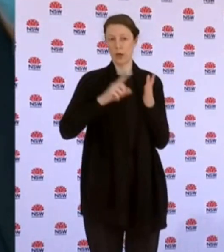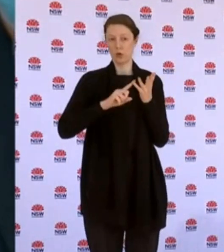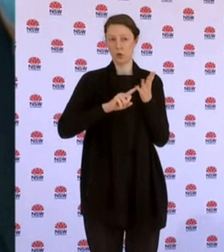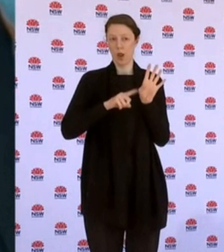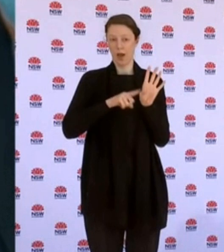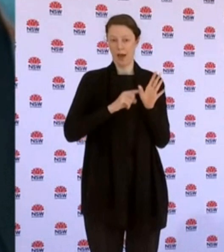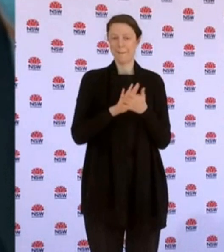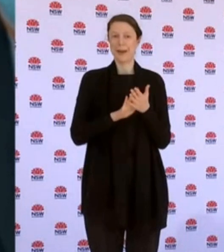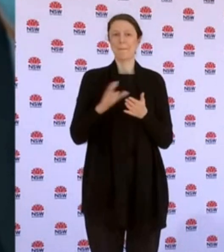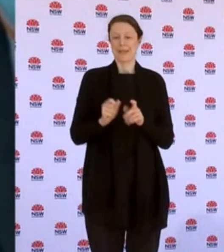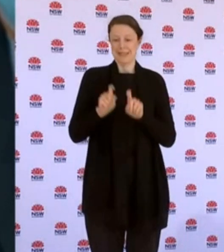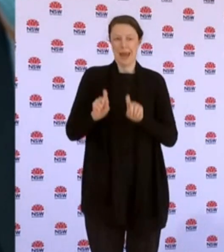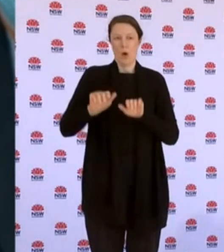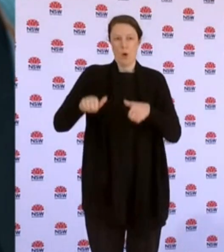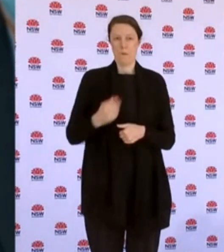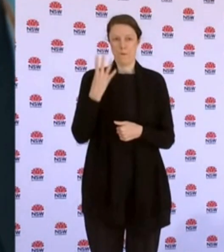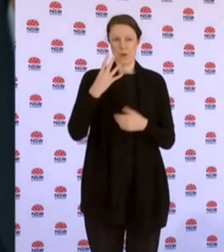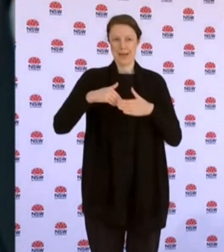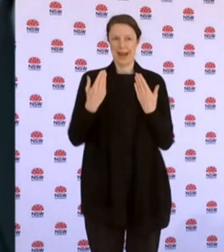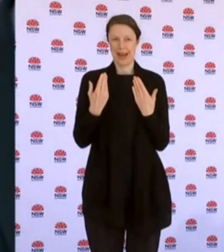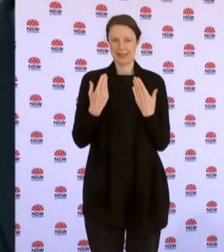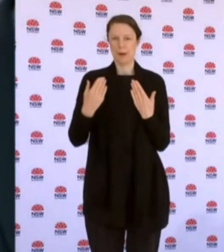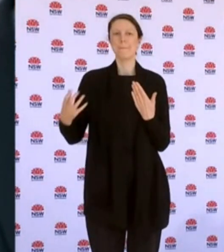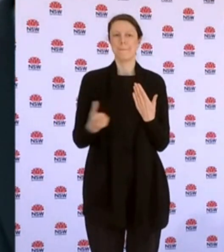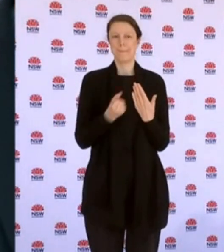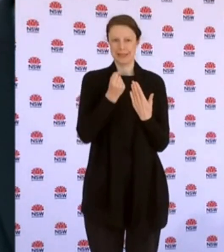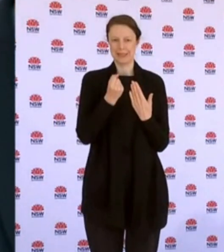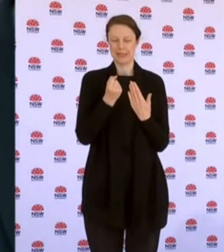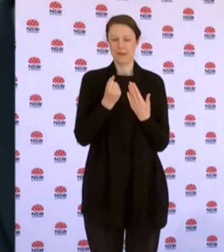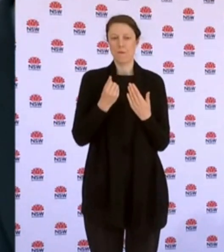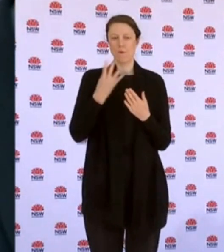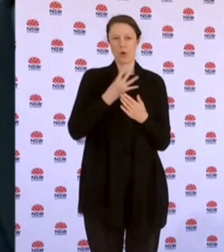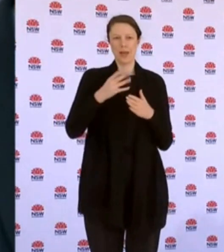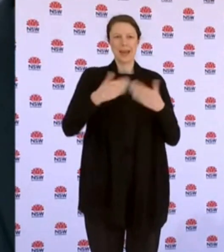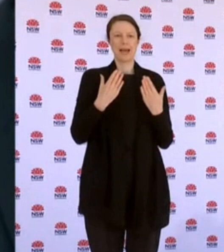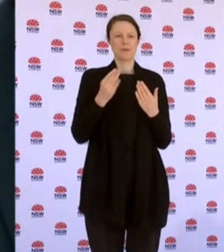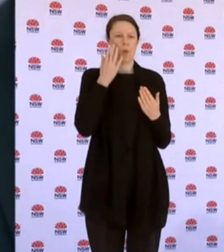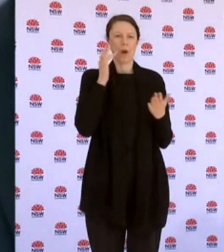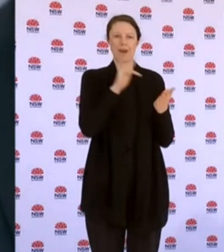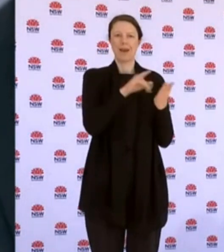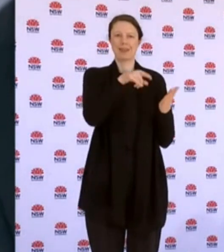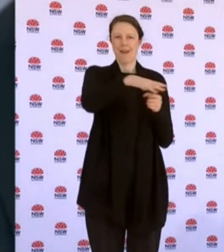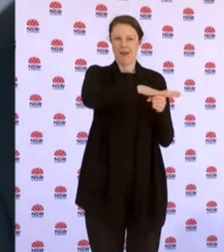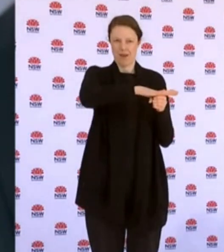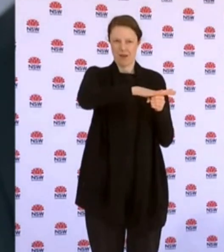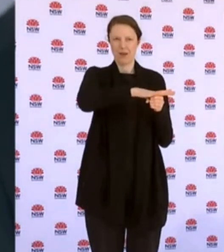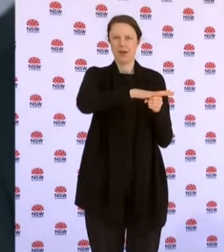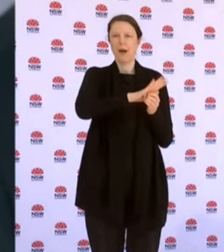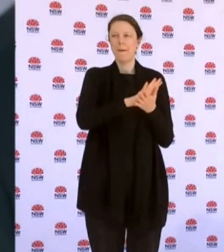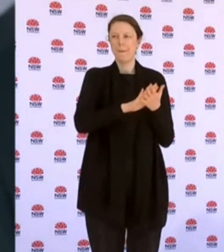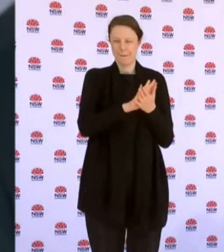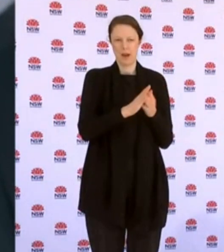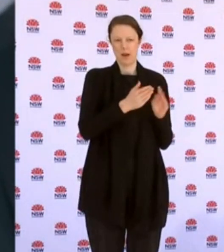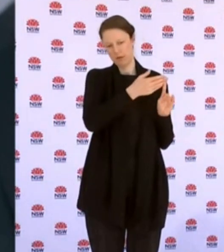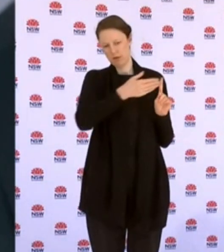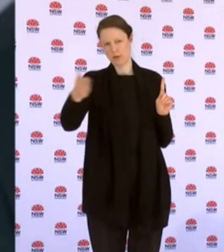close contact, must get tested and isolate since the last date of attendance. The 4 cases all worked at the site